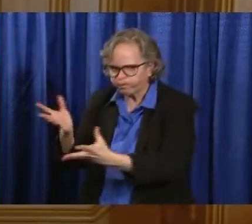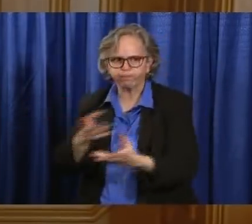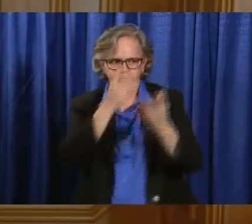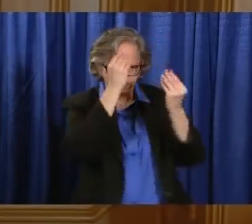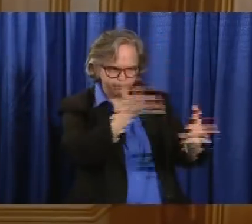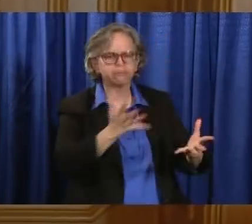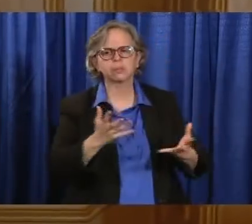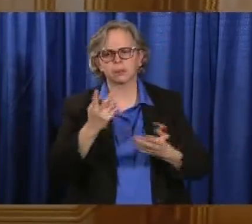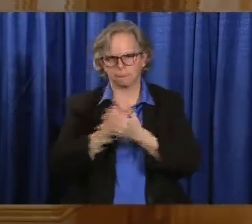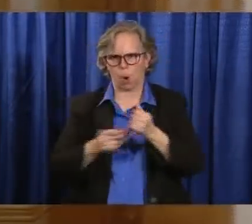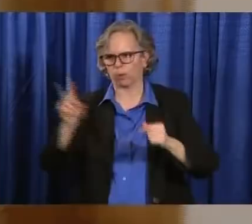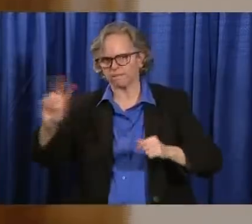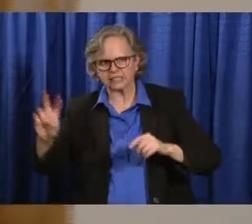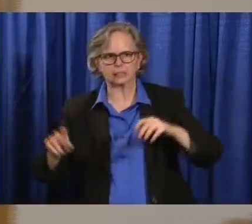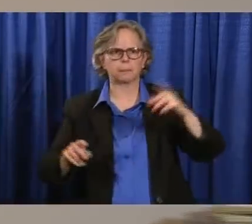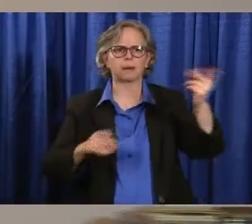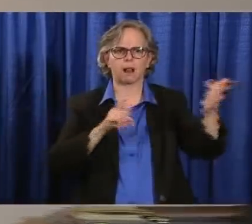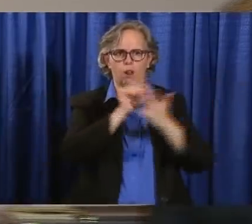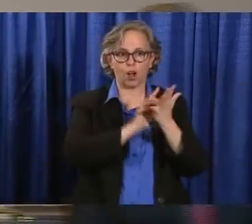Lieutenant Governor.